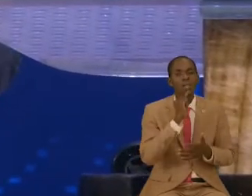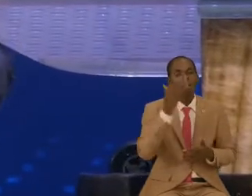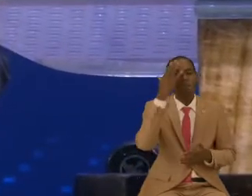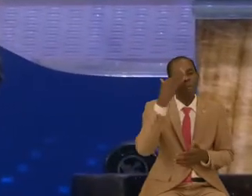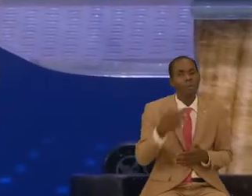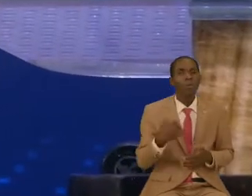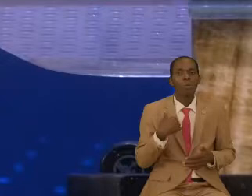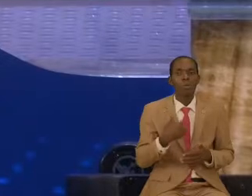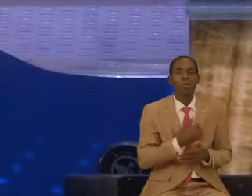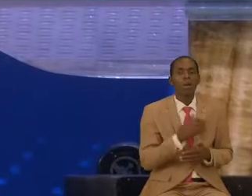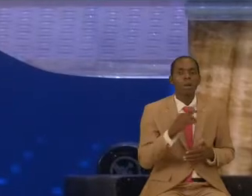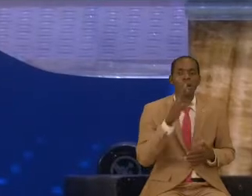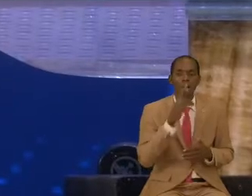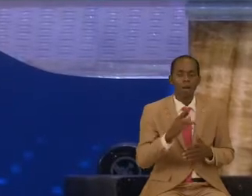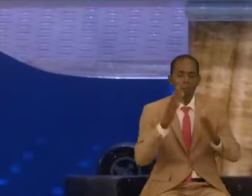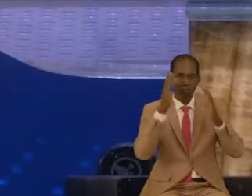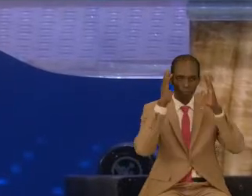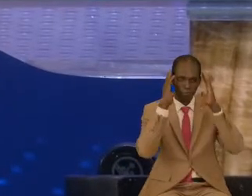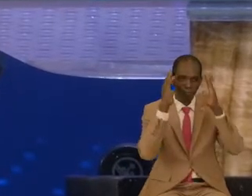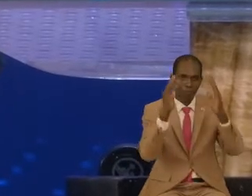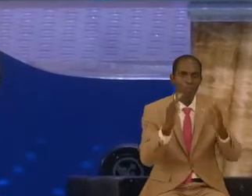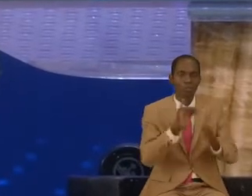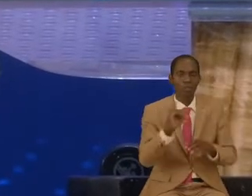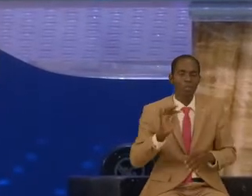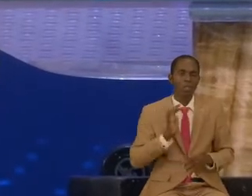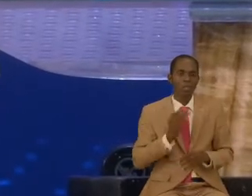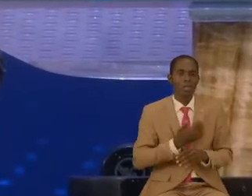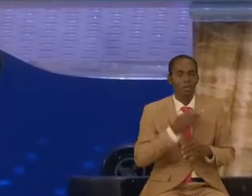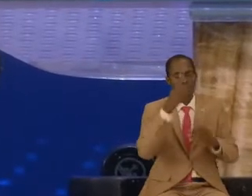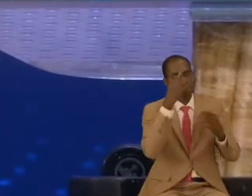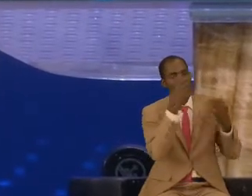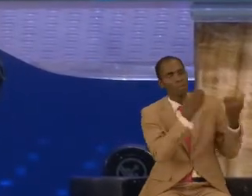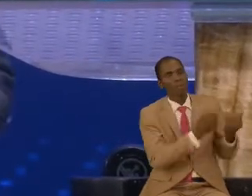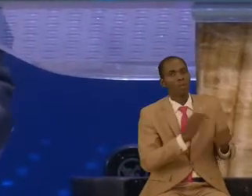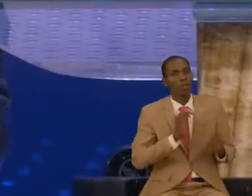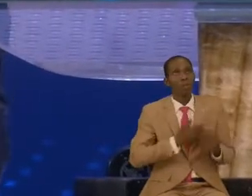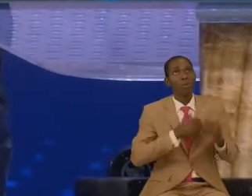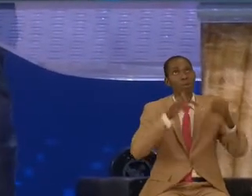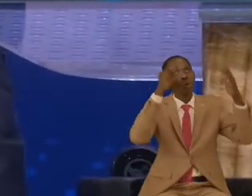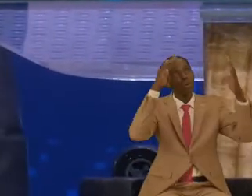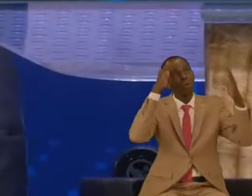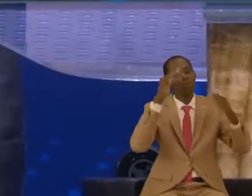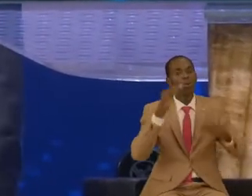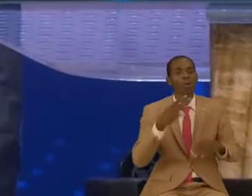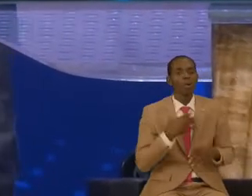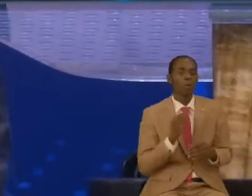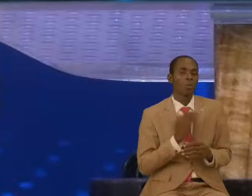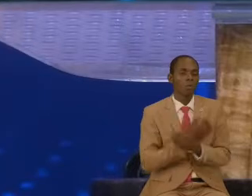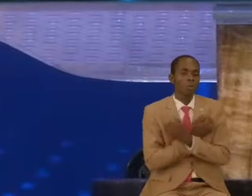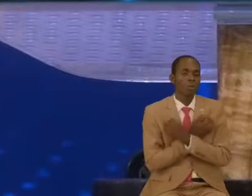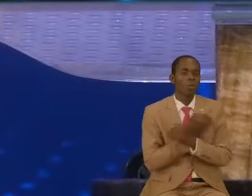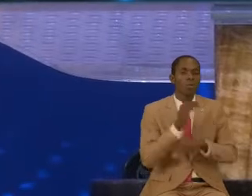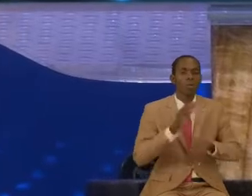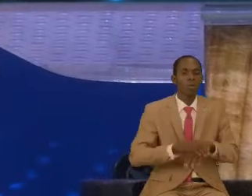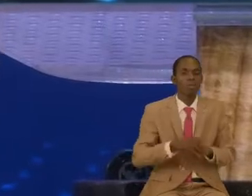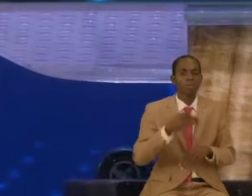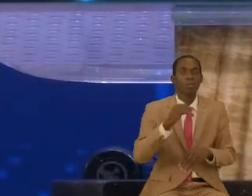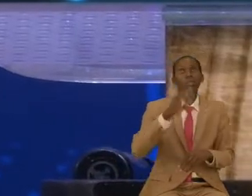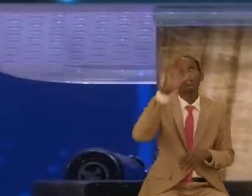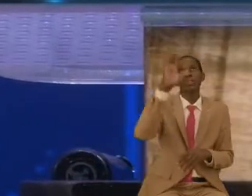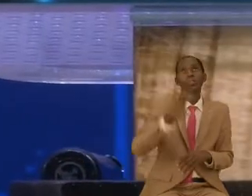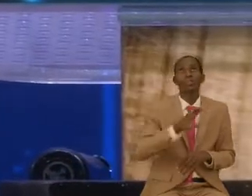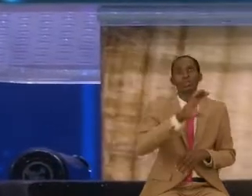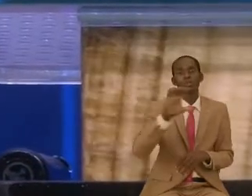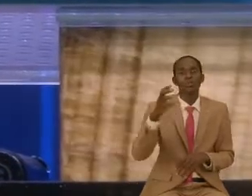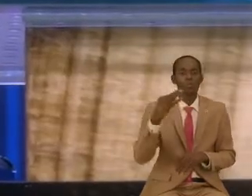we center our faith, our hope, our love on the cross of the Lord